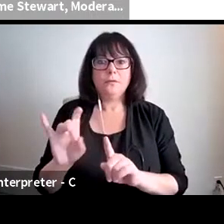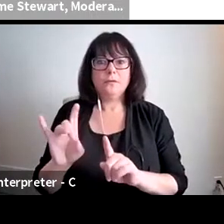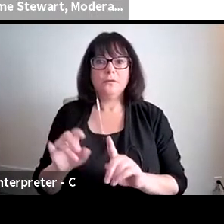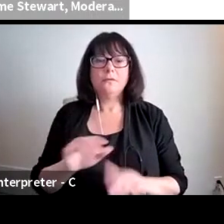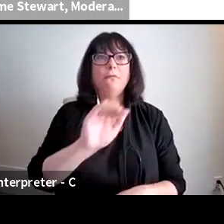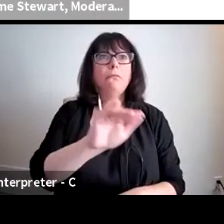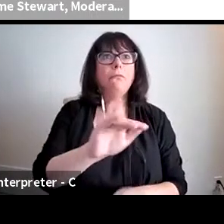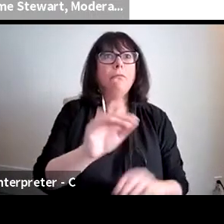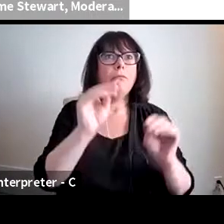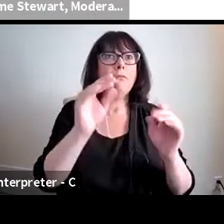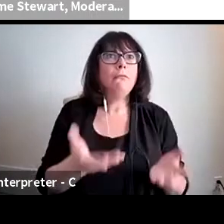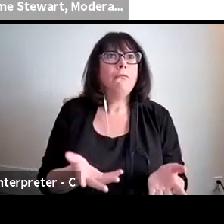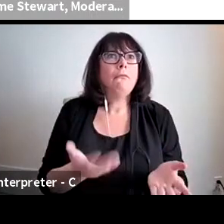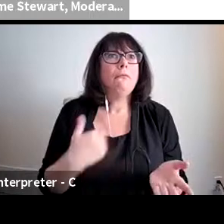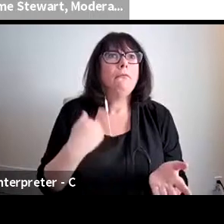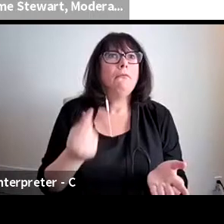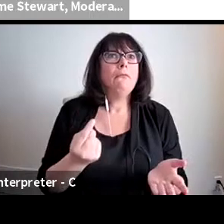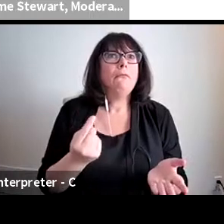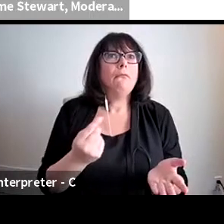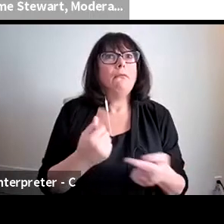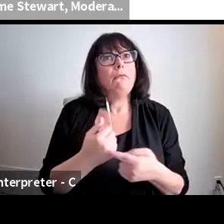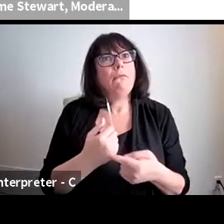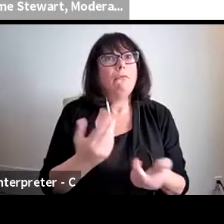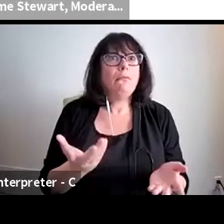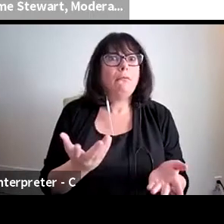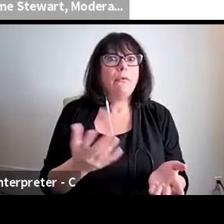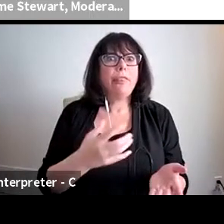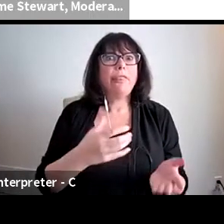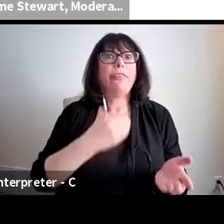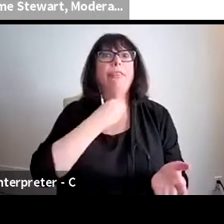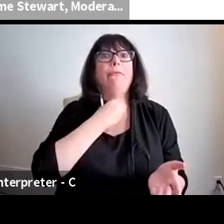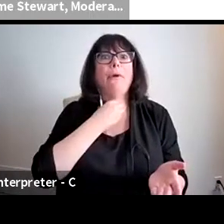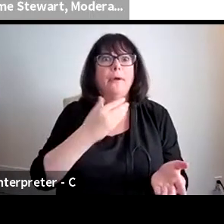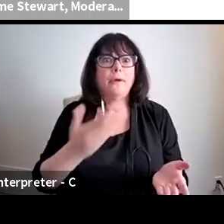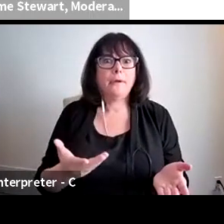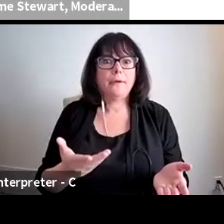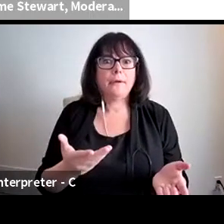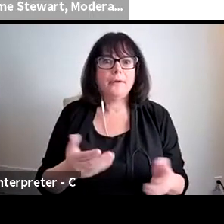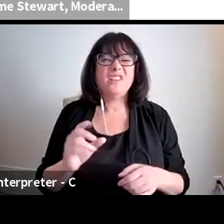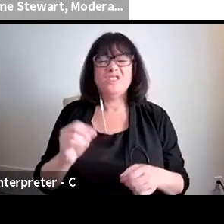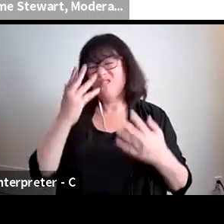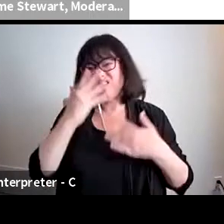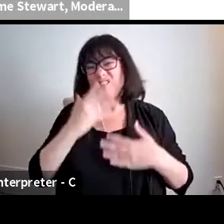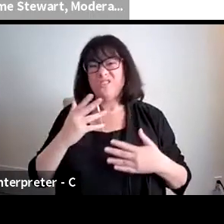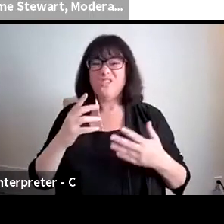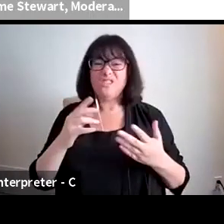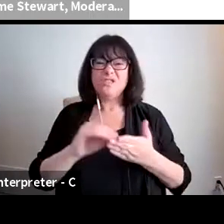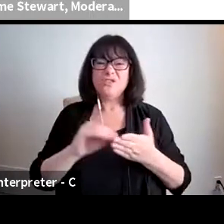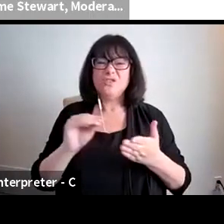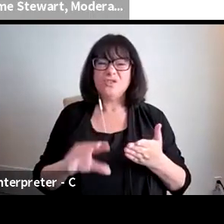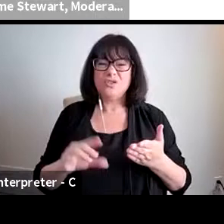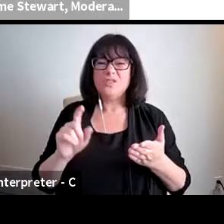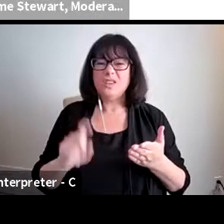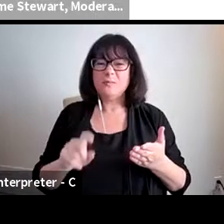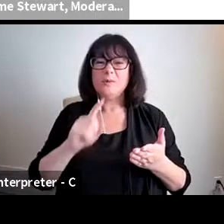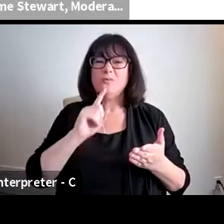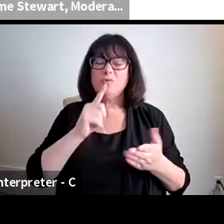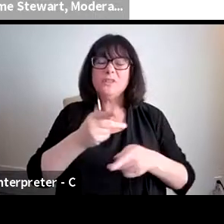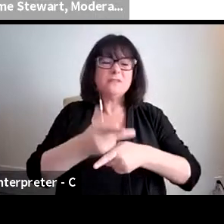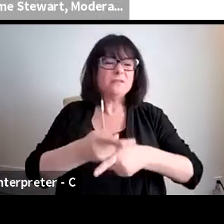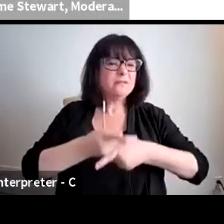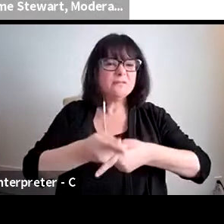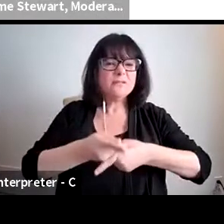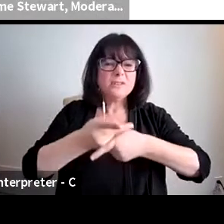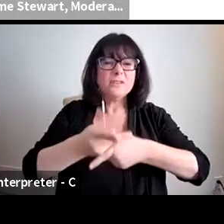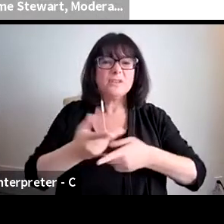attention. So I think, unfortunately, our students also just have to be very vigilant on understanding